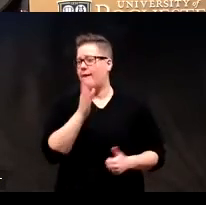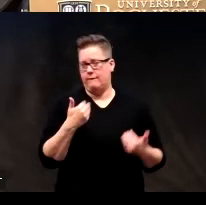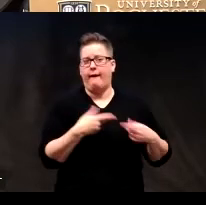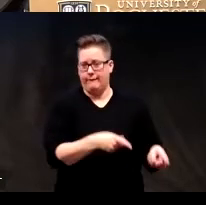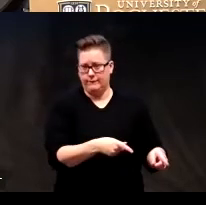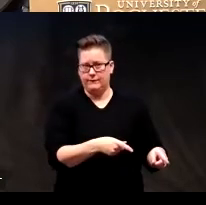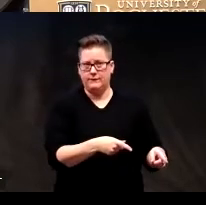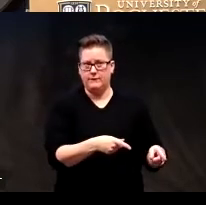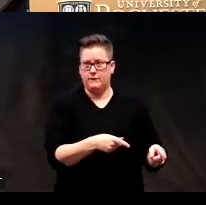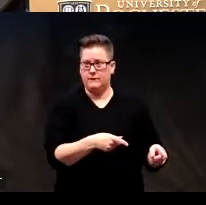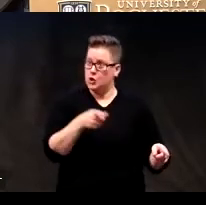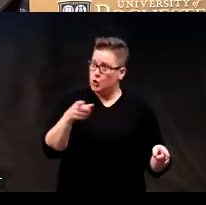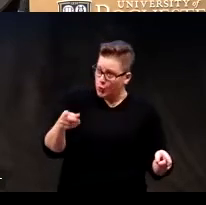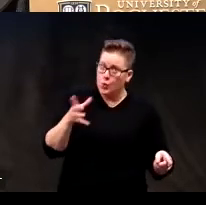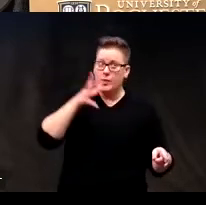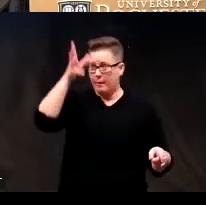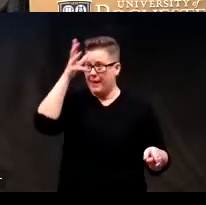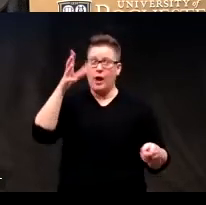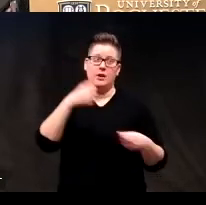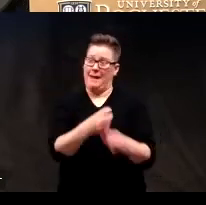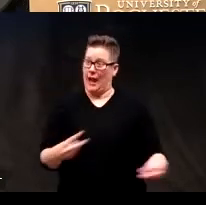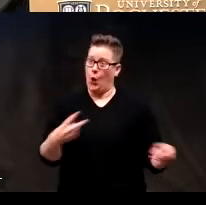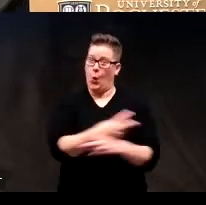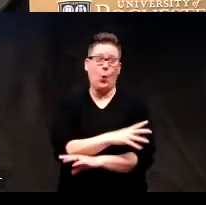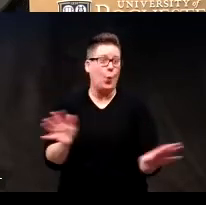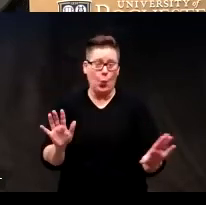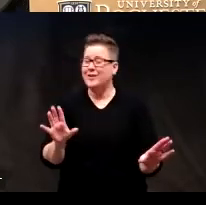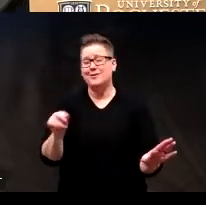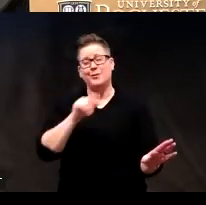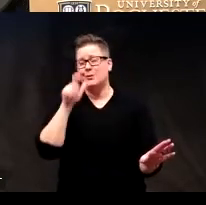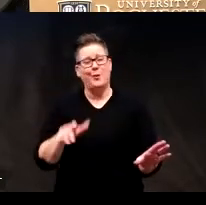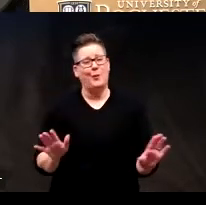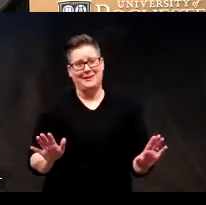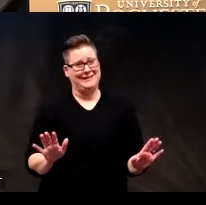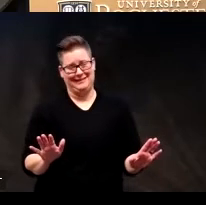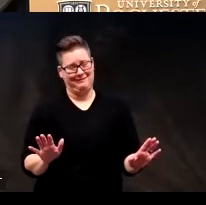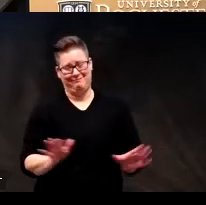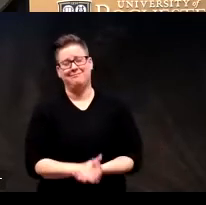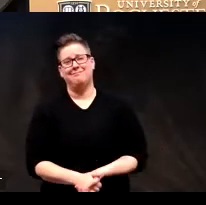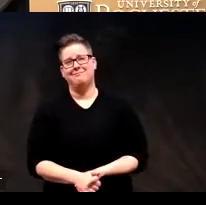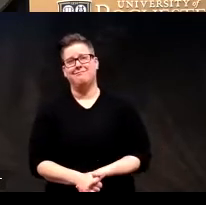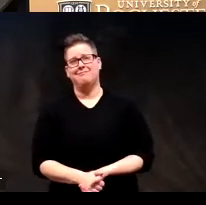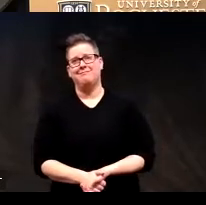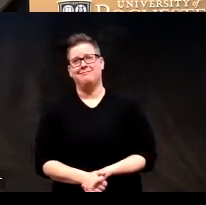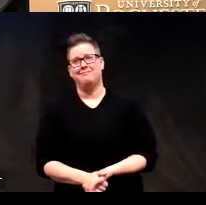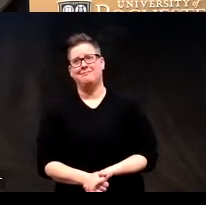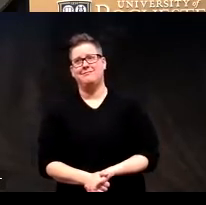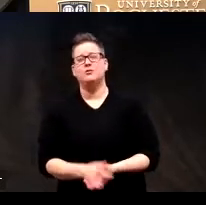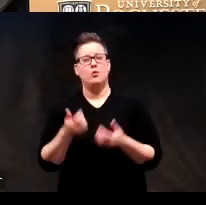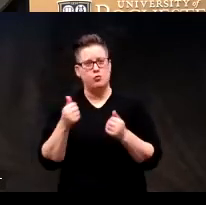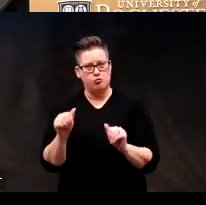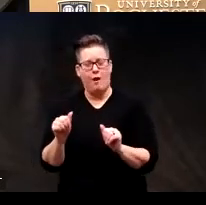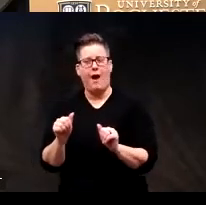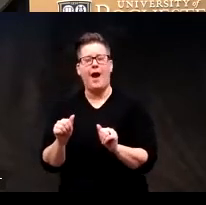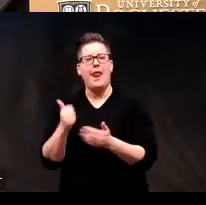So we don't need the parents to add to that by, beating up on them further. And trying to get the parents to have